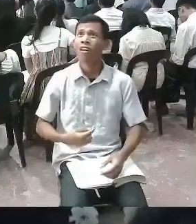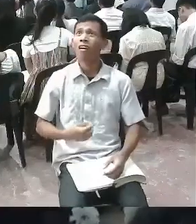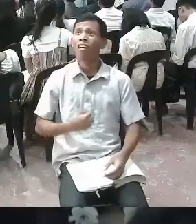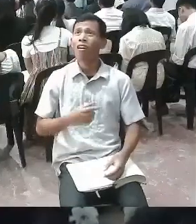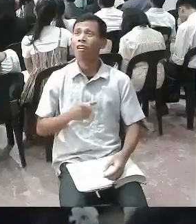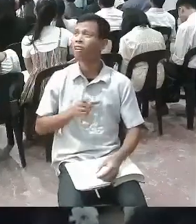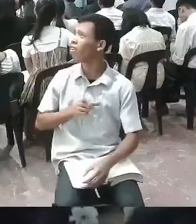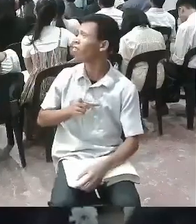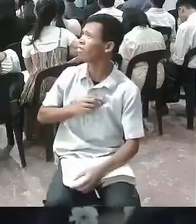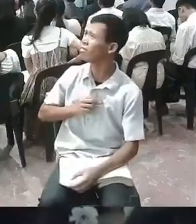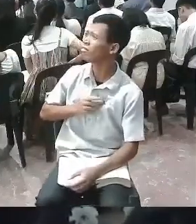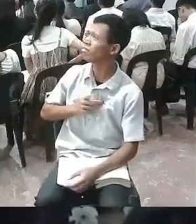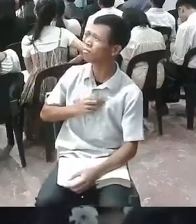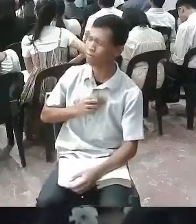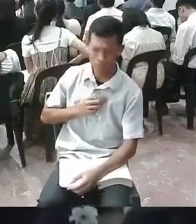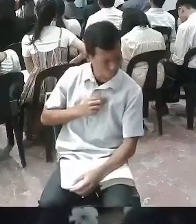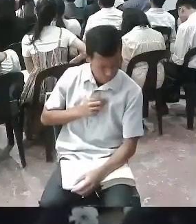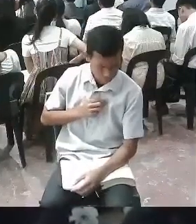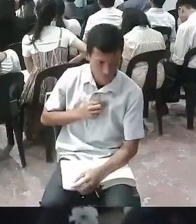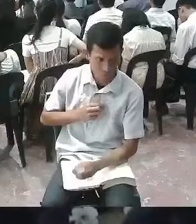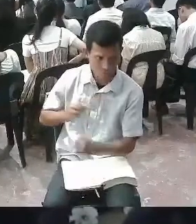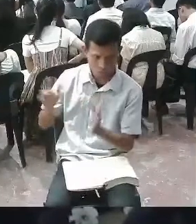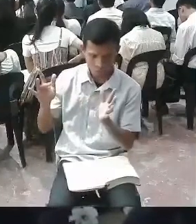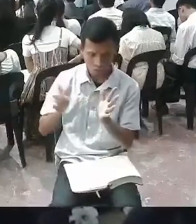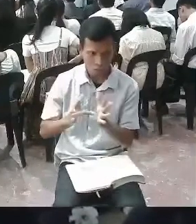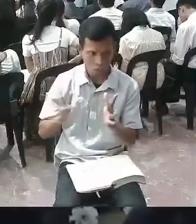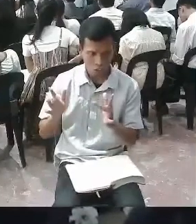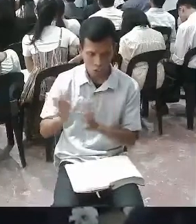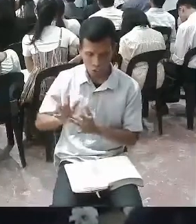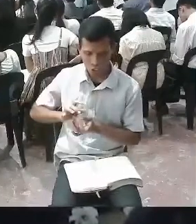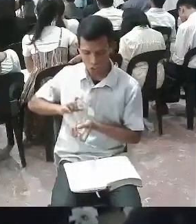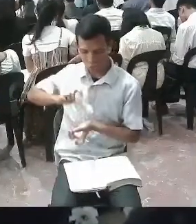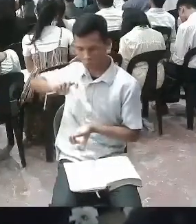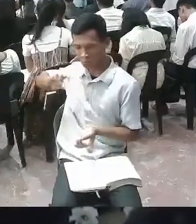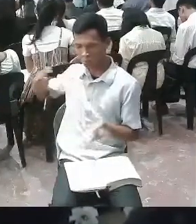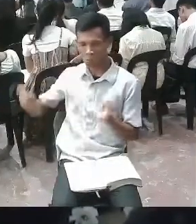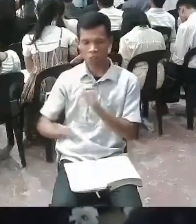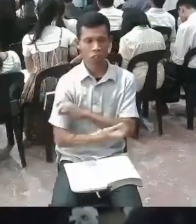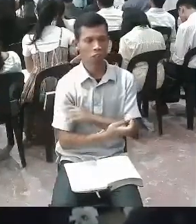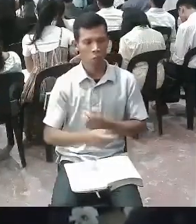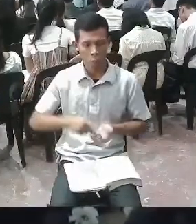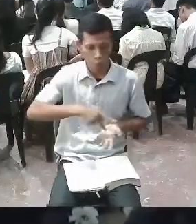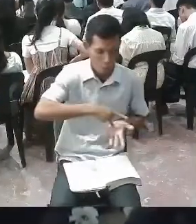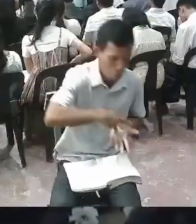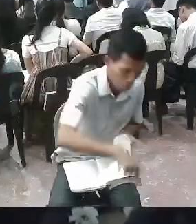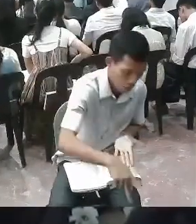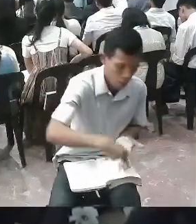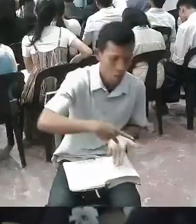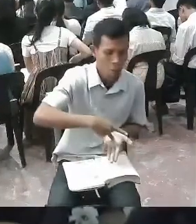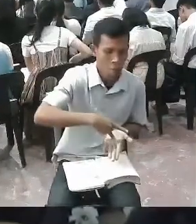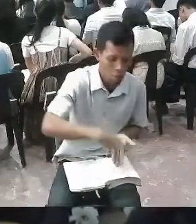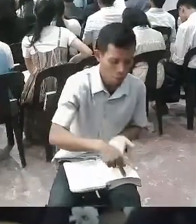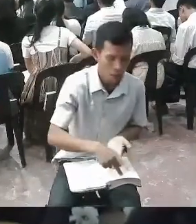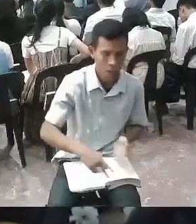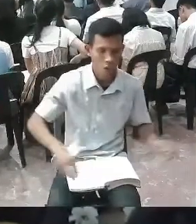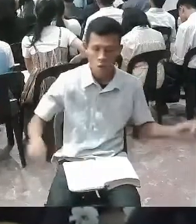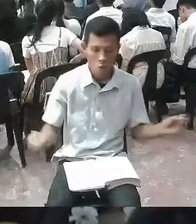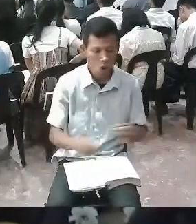the righteous judge, paid my fine and paid for my